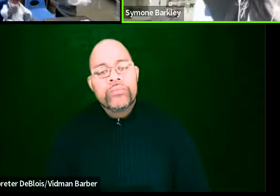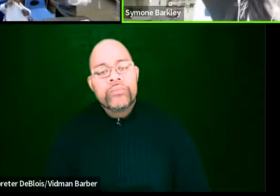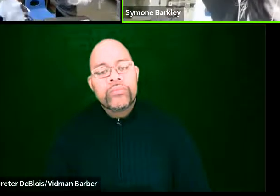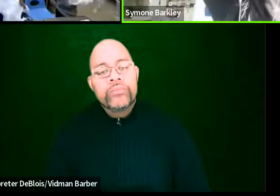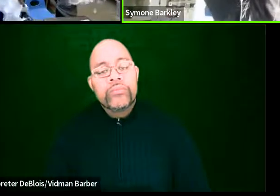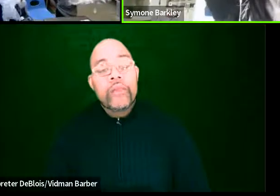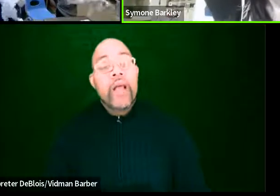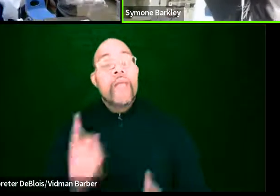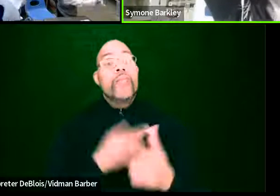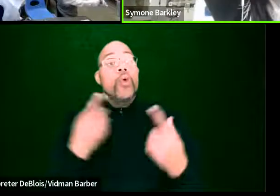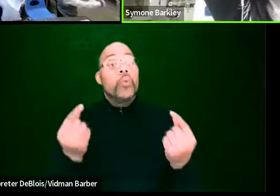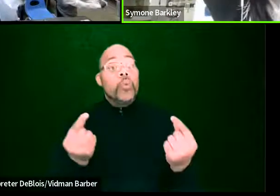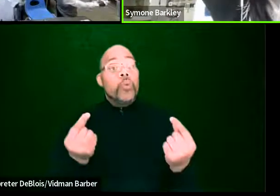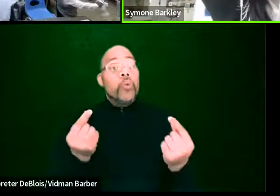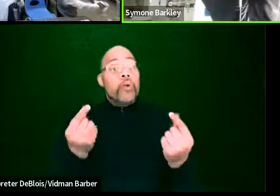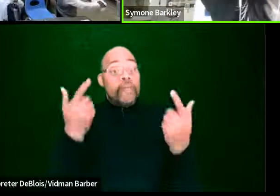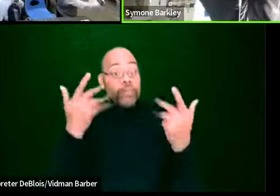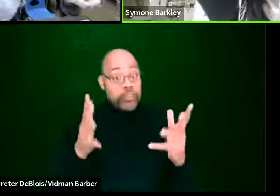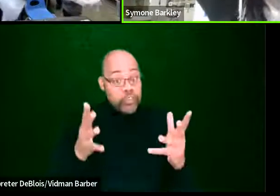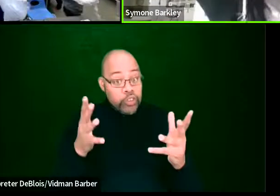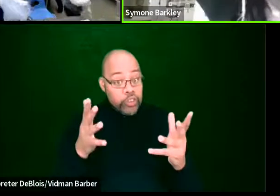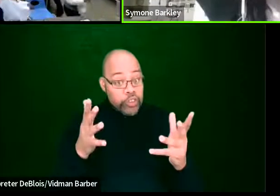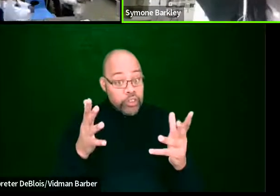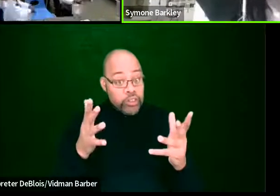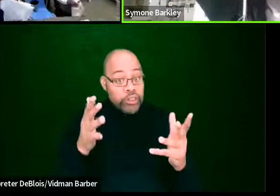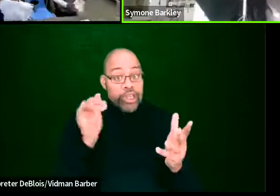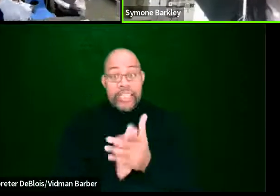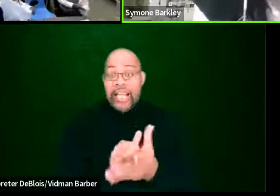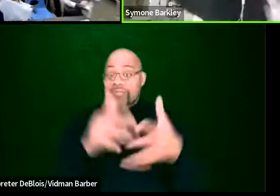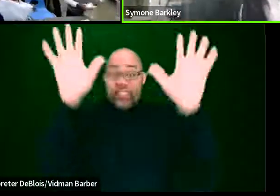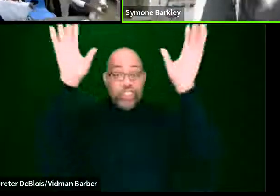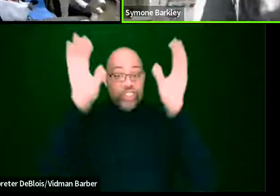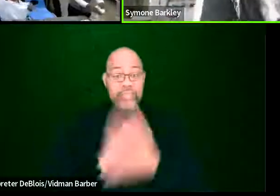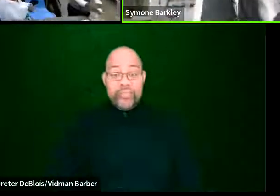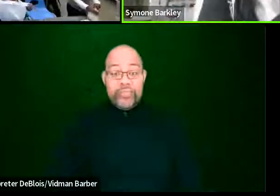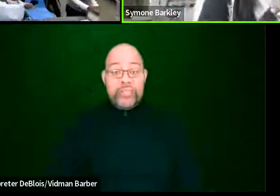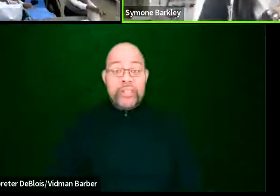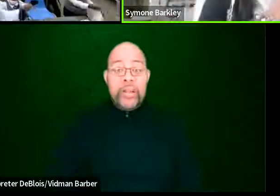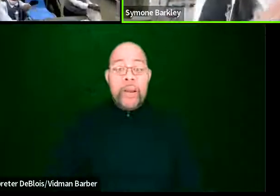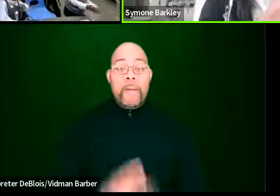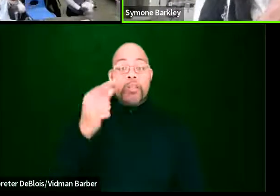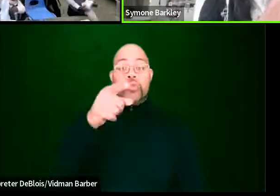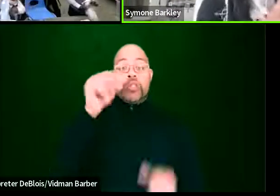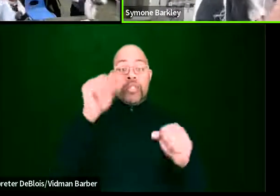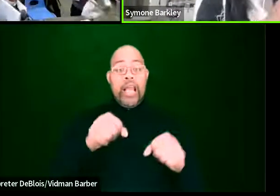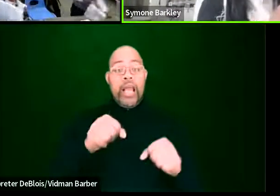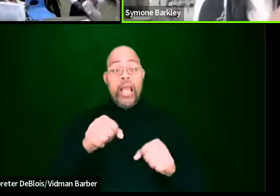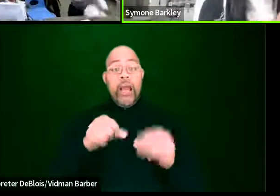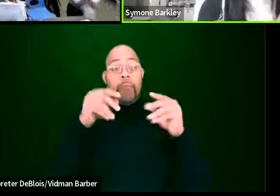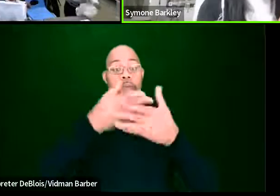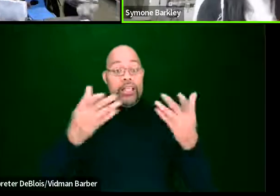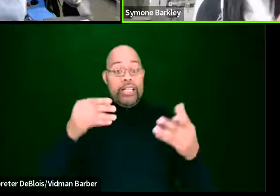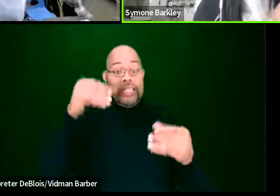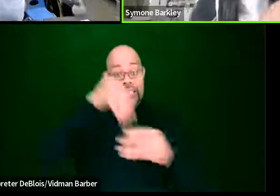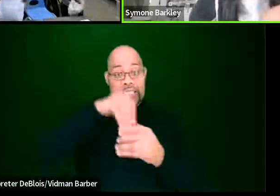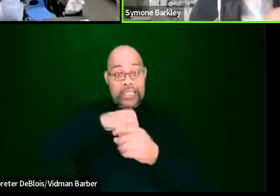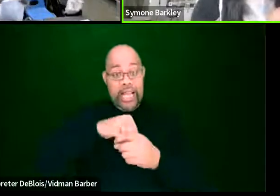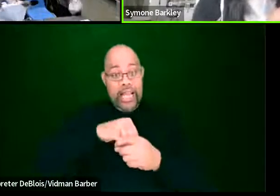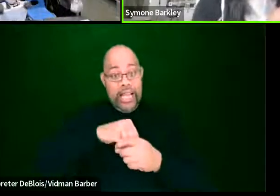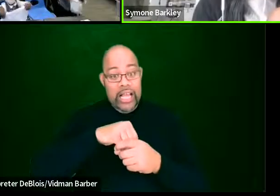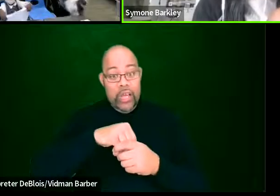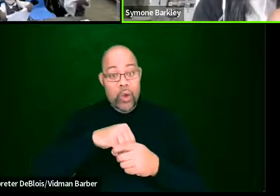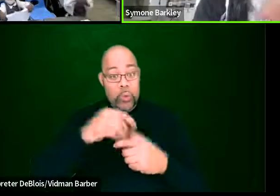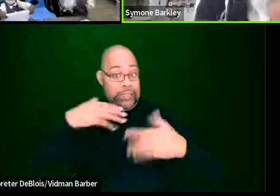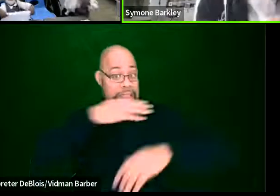And then once you do that, that is it. Because you can put your stuff inside the place